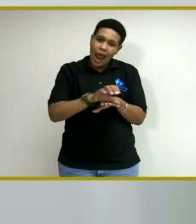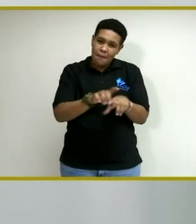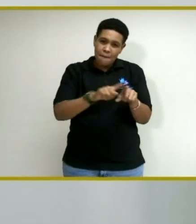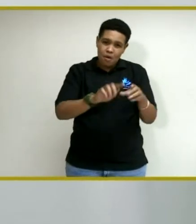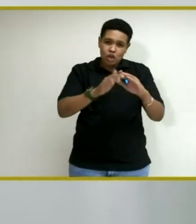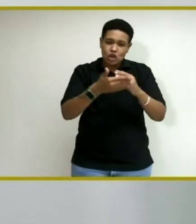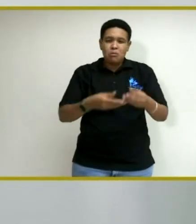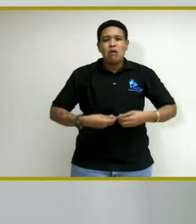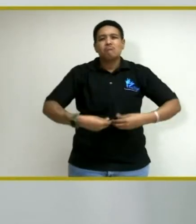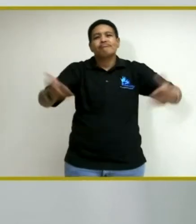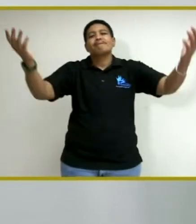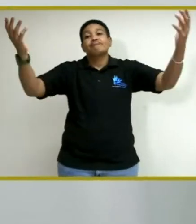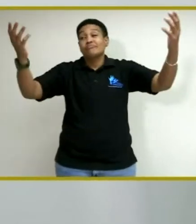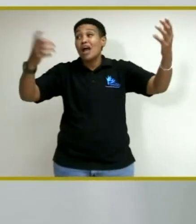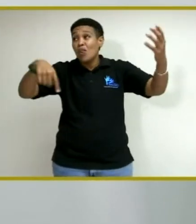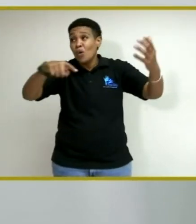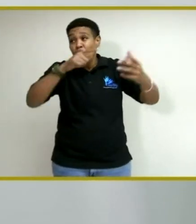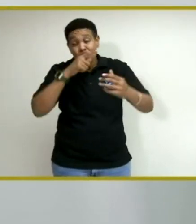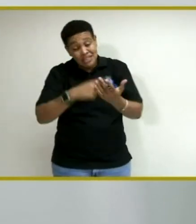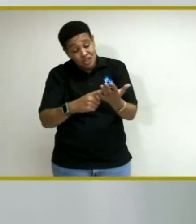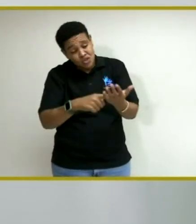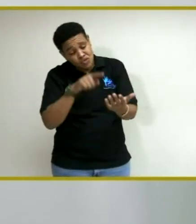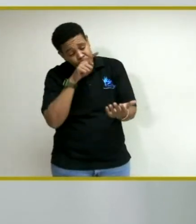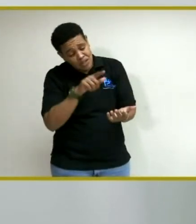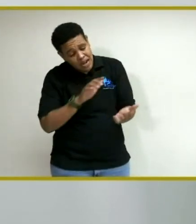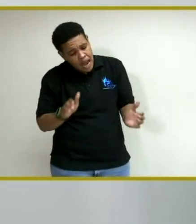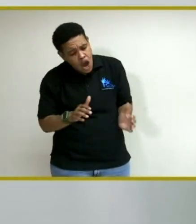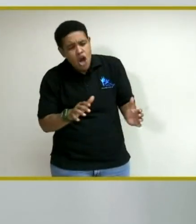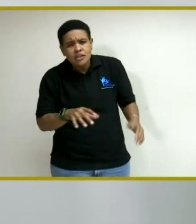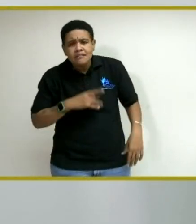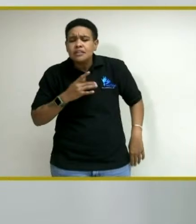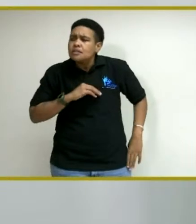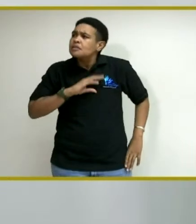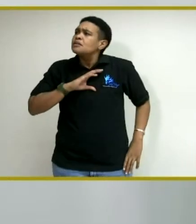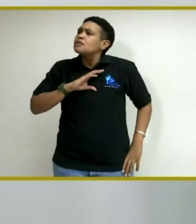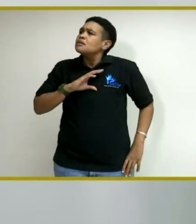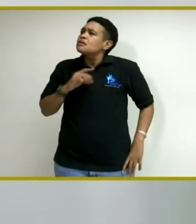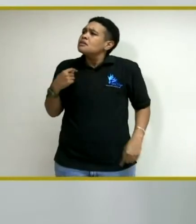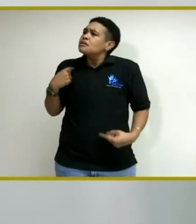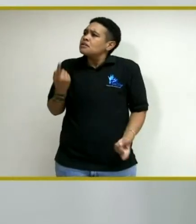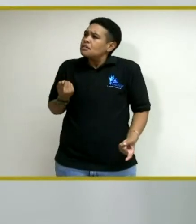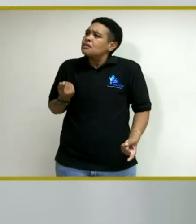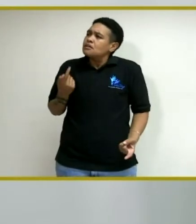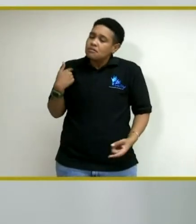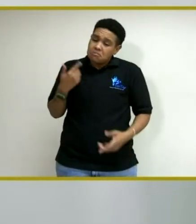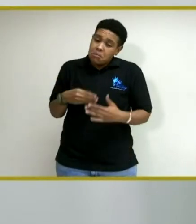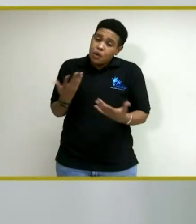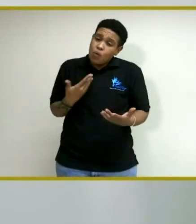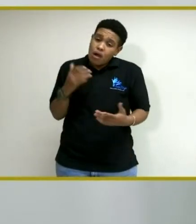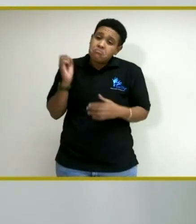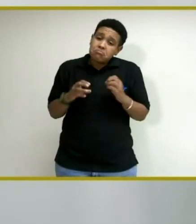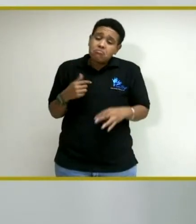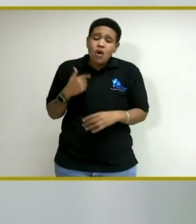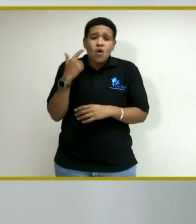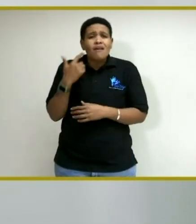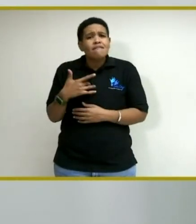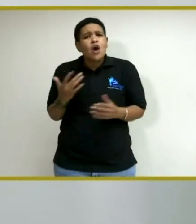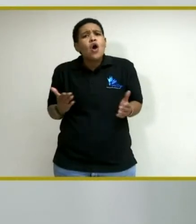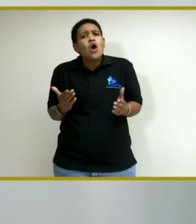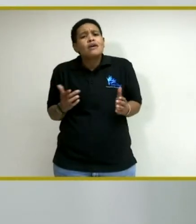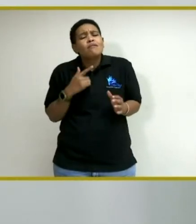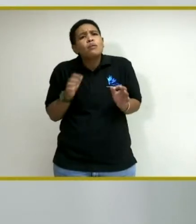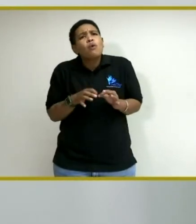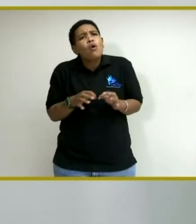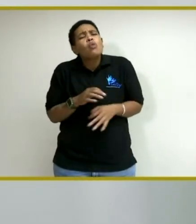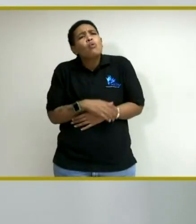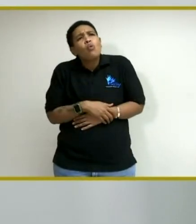Jamaica. And those discussions are very encouraging up to today, based on what I've heard. And